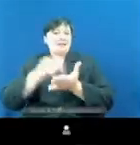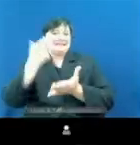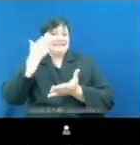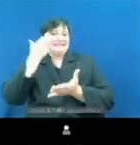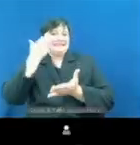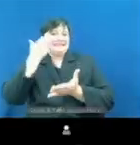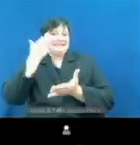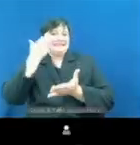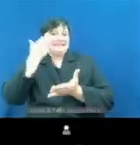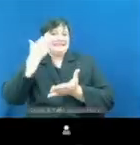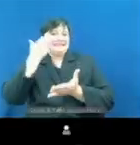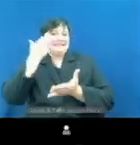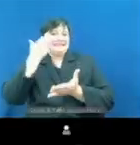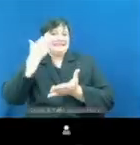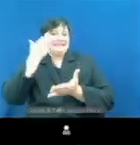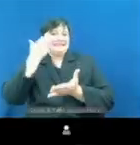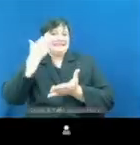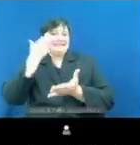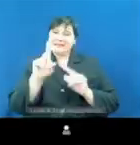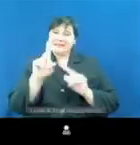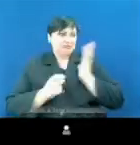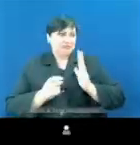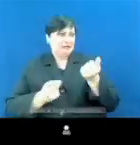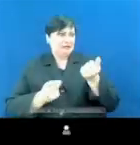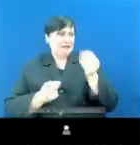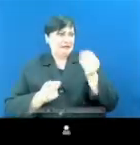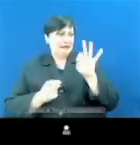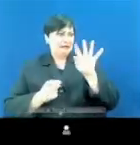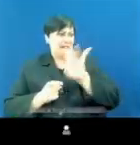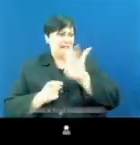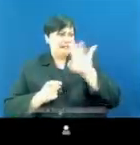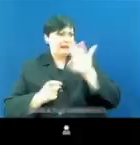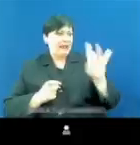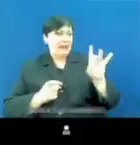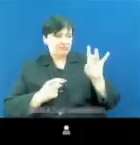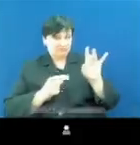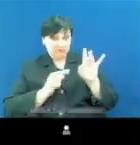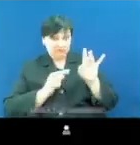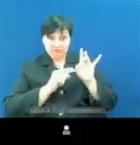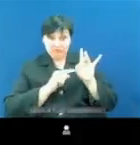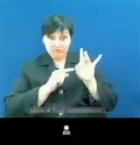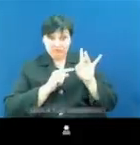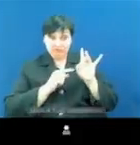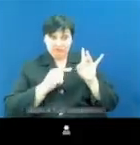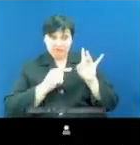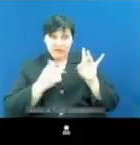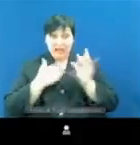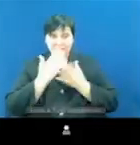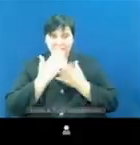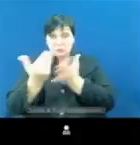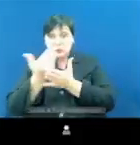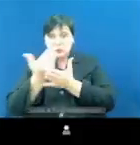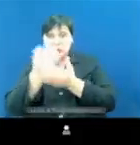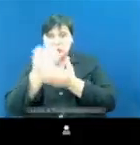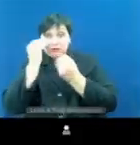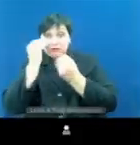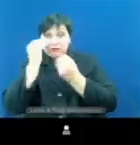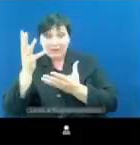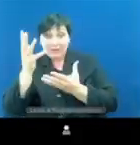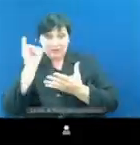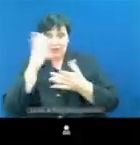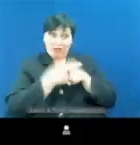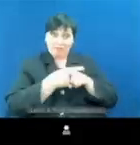1988. I wonder if some new information might conflict with the way we should answer the test, and if so,